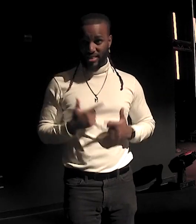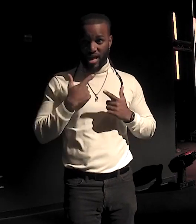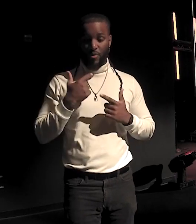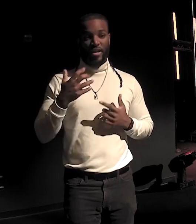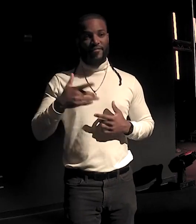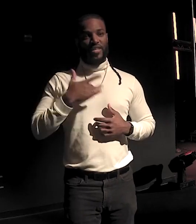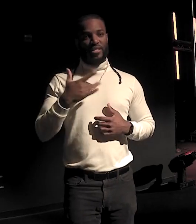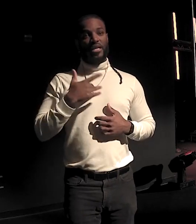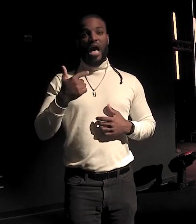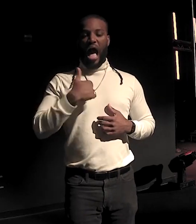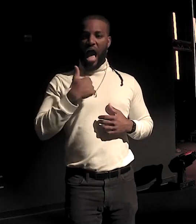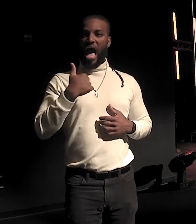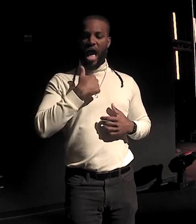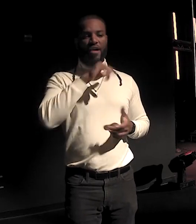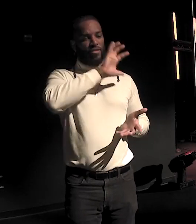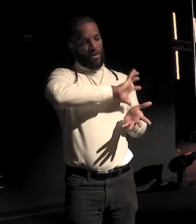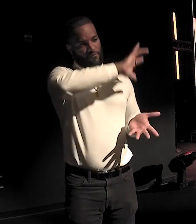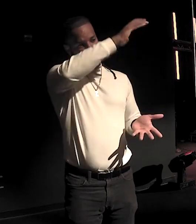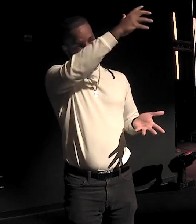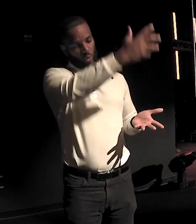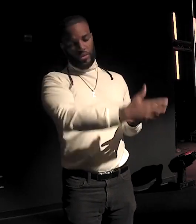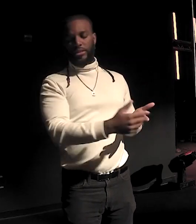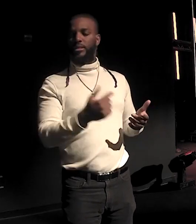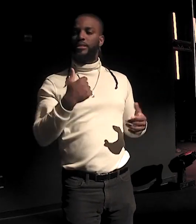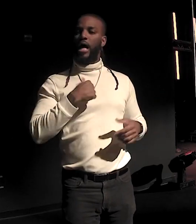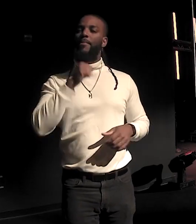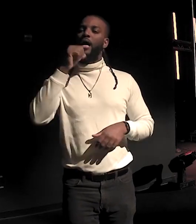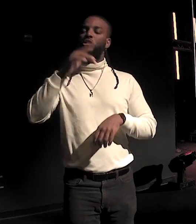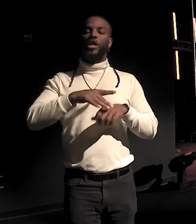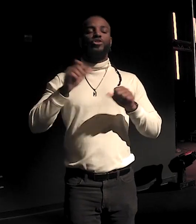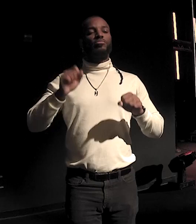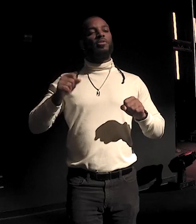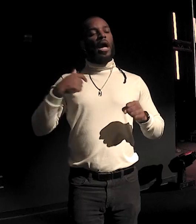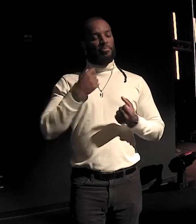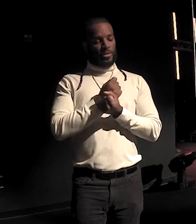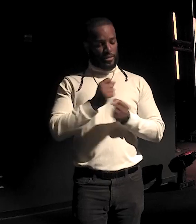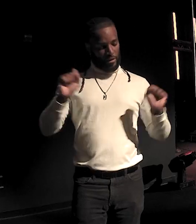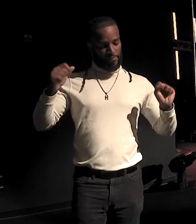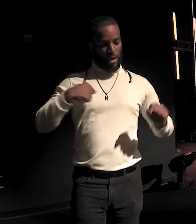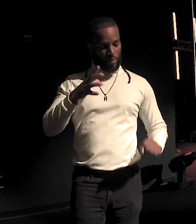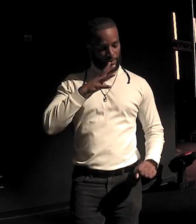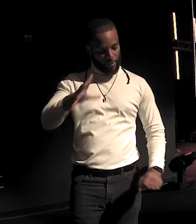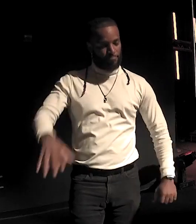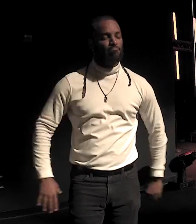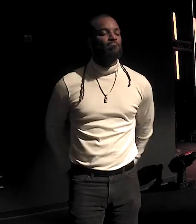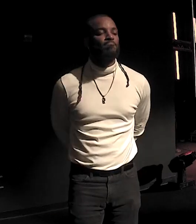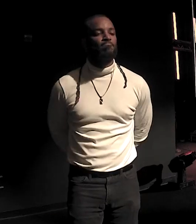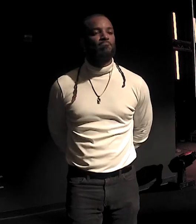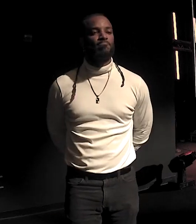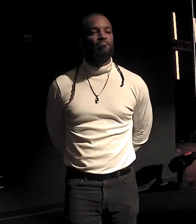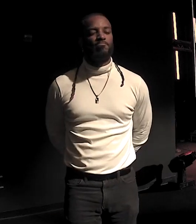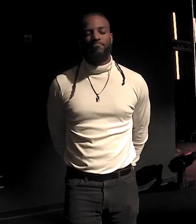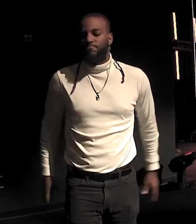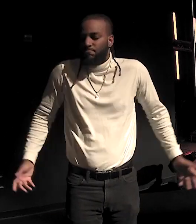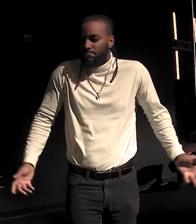like I have a fortress, nothing can touch me, I'm secure, and I'm going to be okay. And it's not